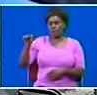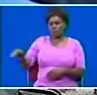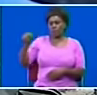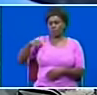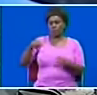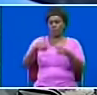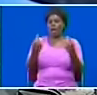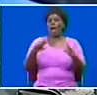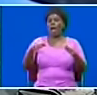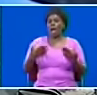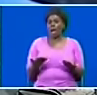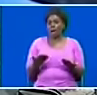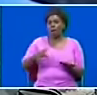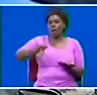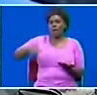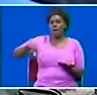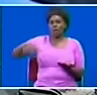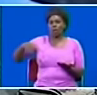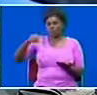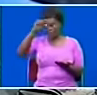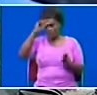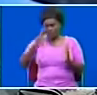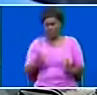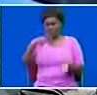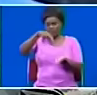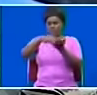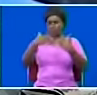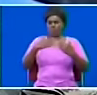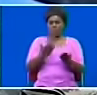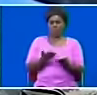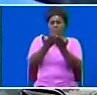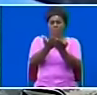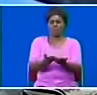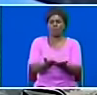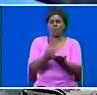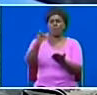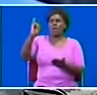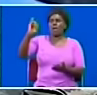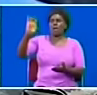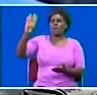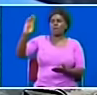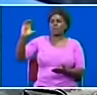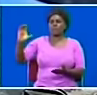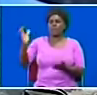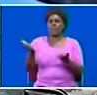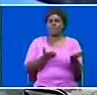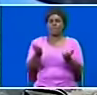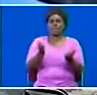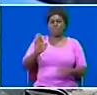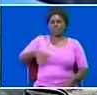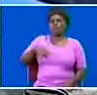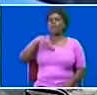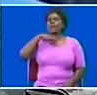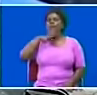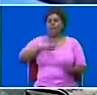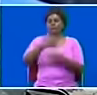chaos erupted as the county's two main gubernatorial candidates presented their papers to the IEBC. The businesswoman died after